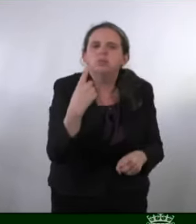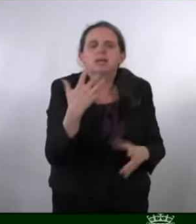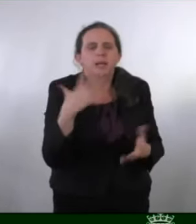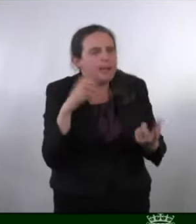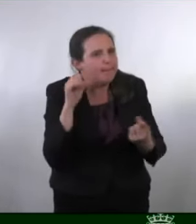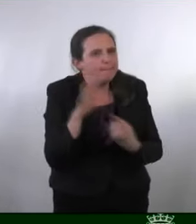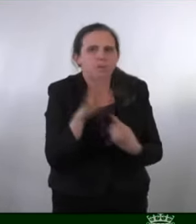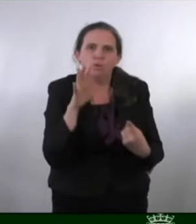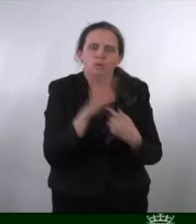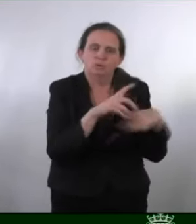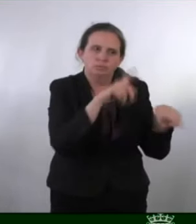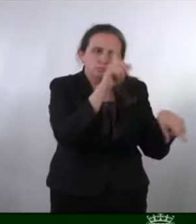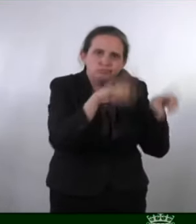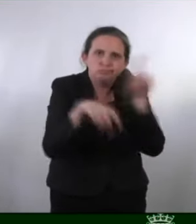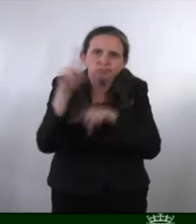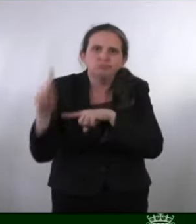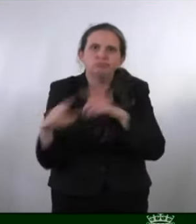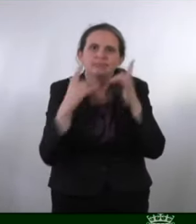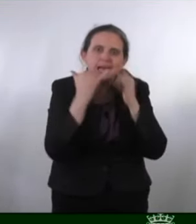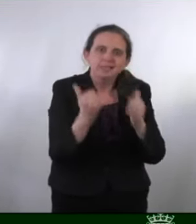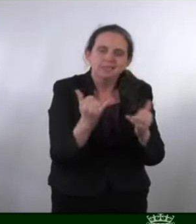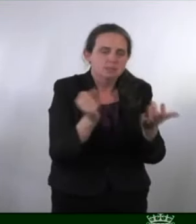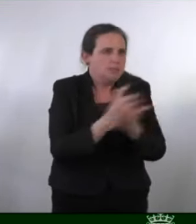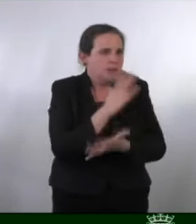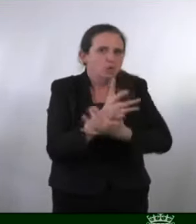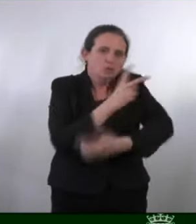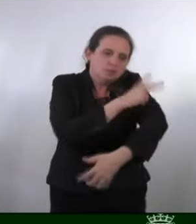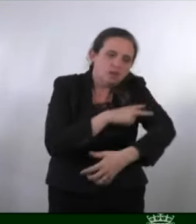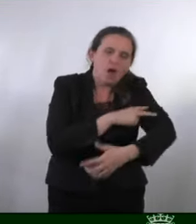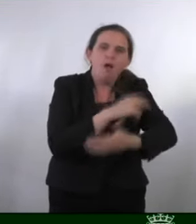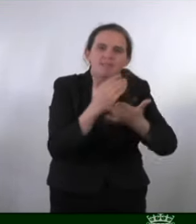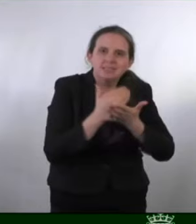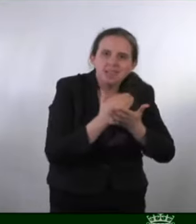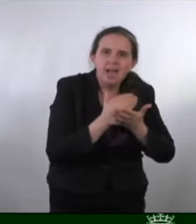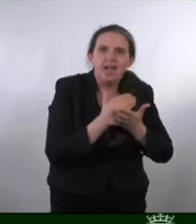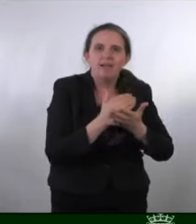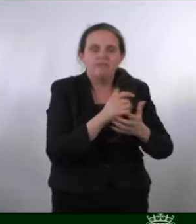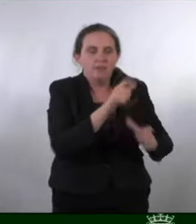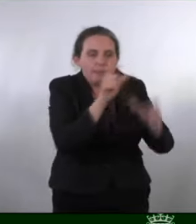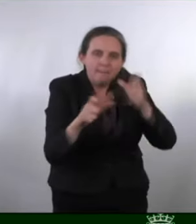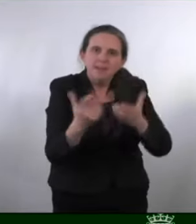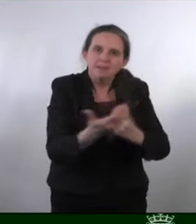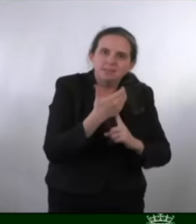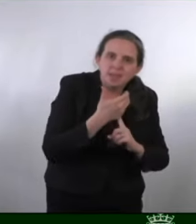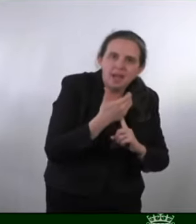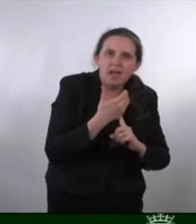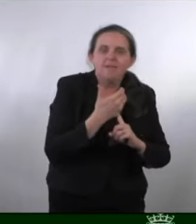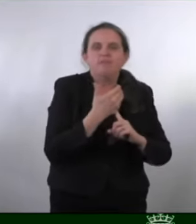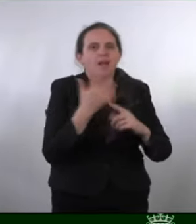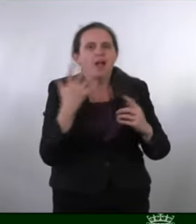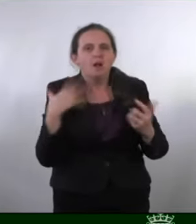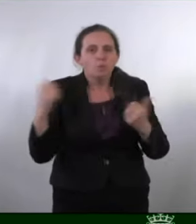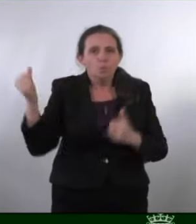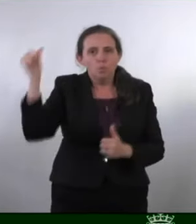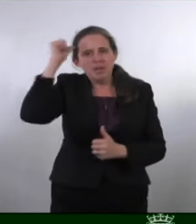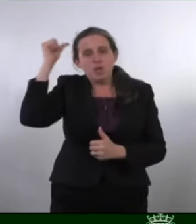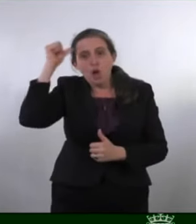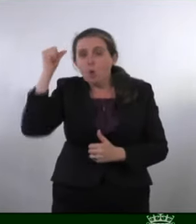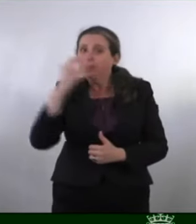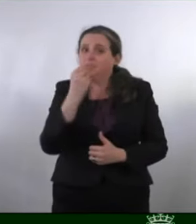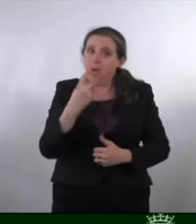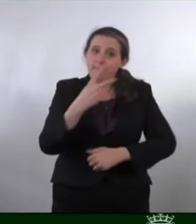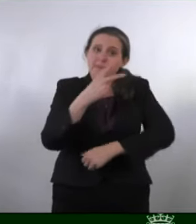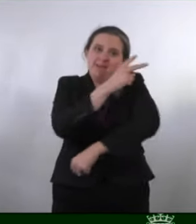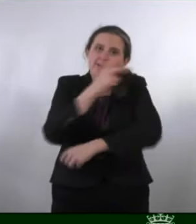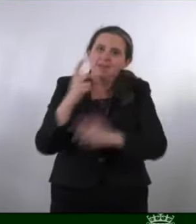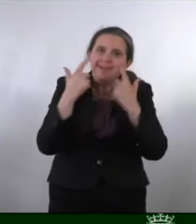that your employees aren't spreading, and of course to stop employees going from care home to care home, as been pointed out throughout this